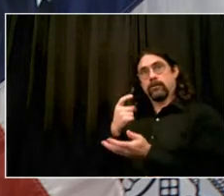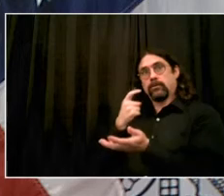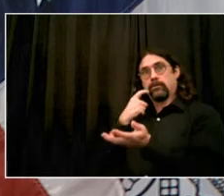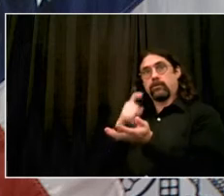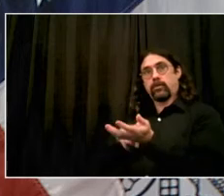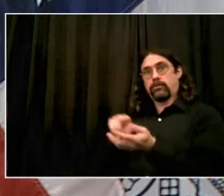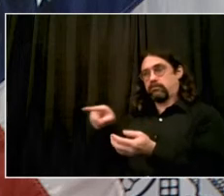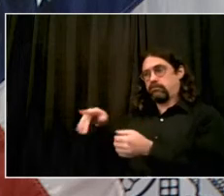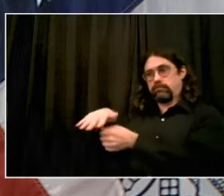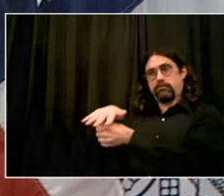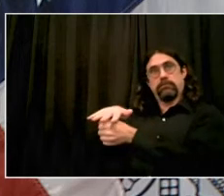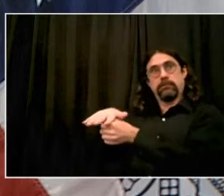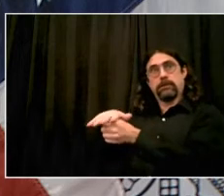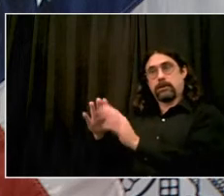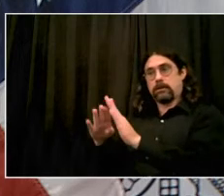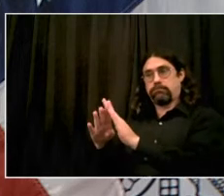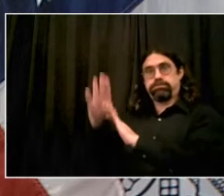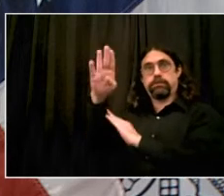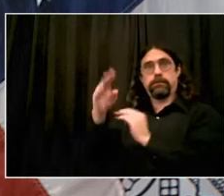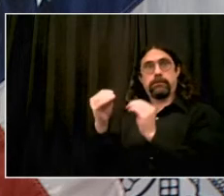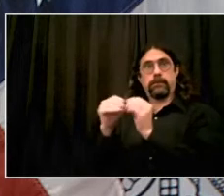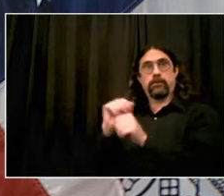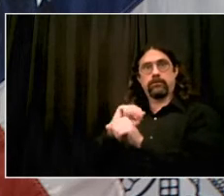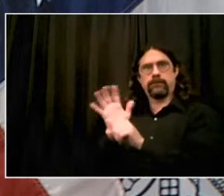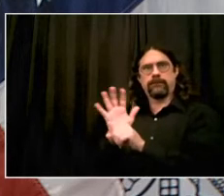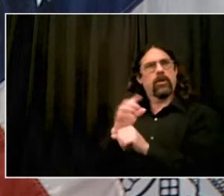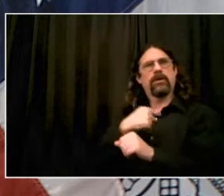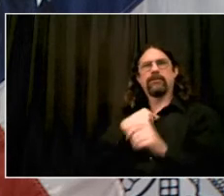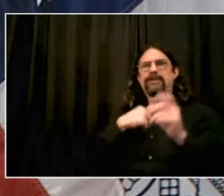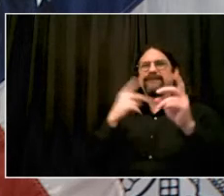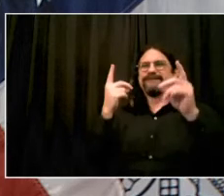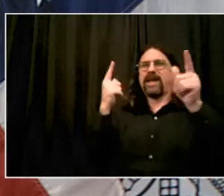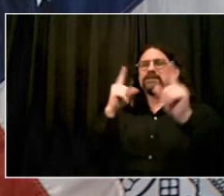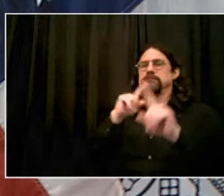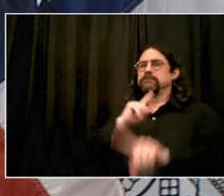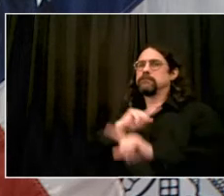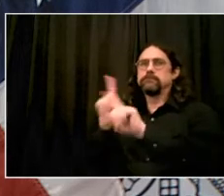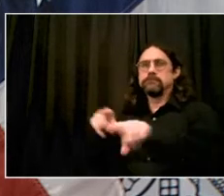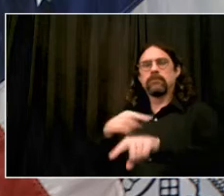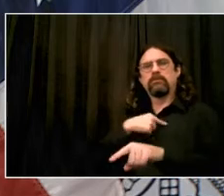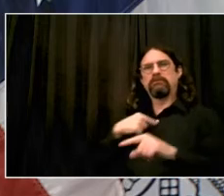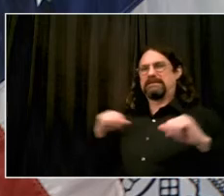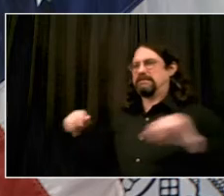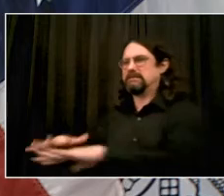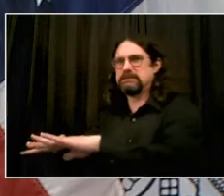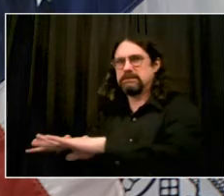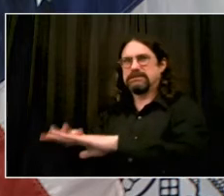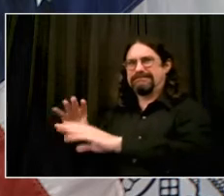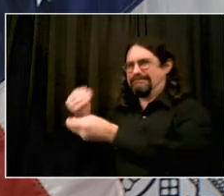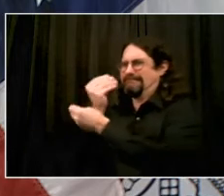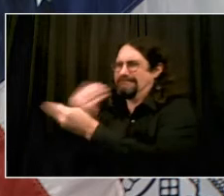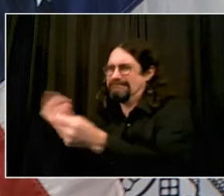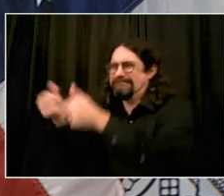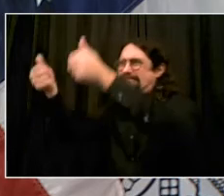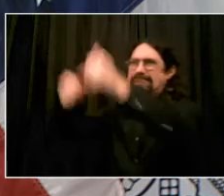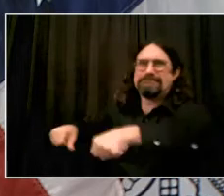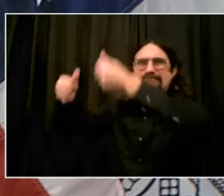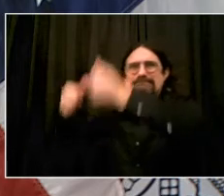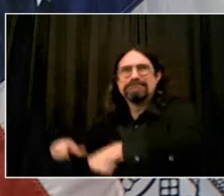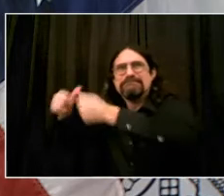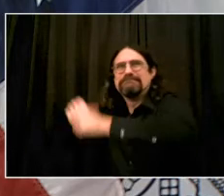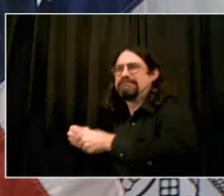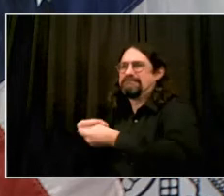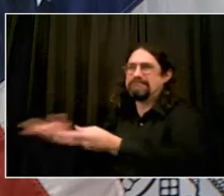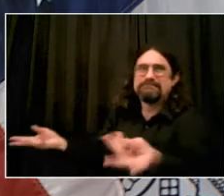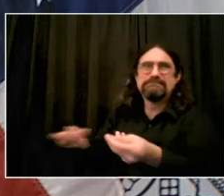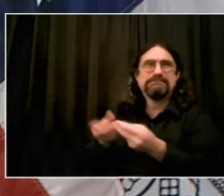saw this, for example, in Staten Island a few weeks ago, tremendous outpouring of support from community leaders, elected officials,